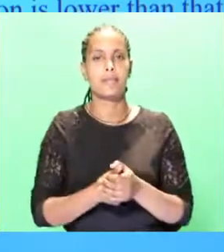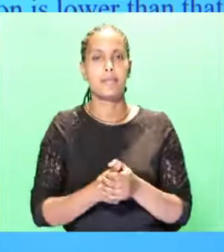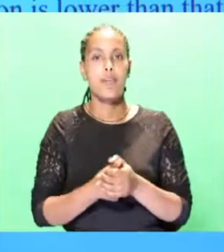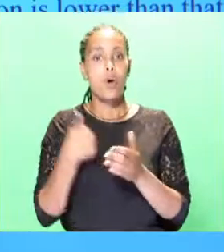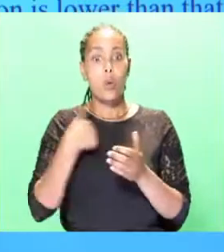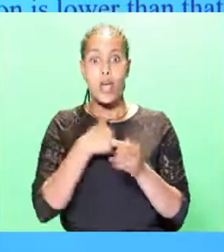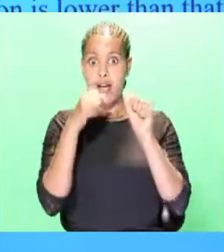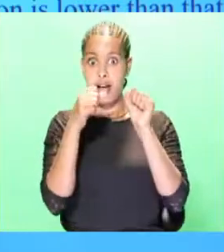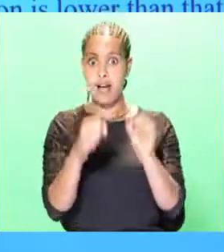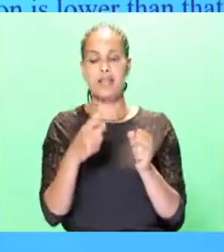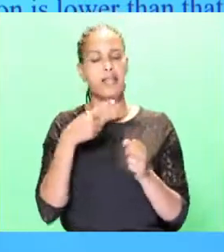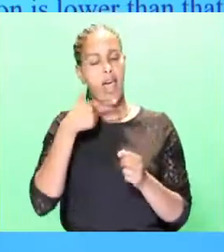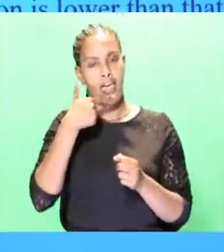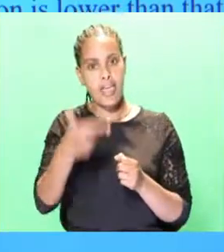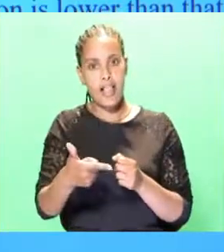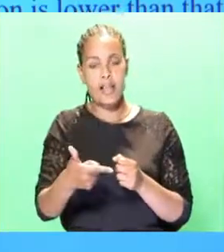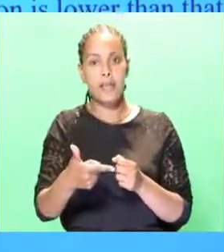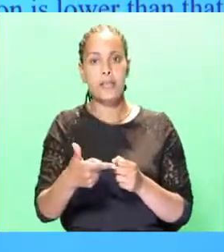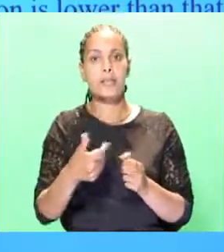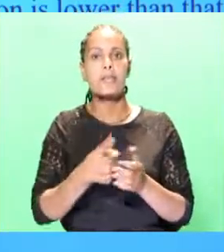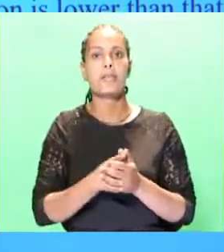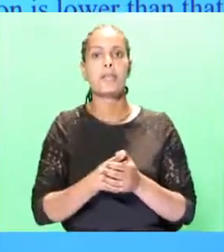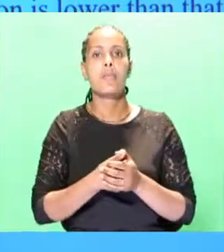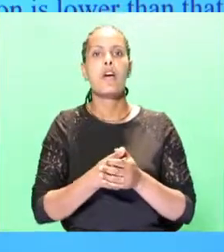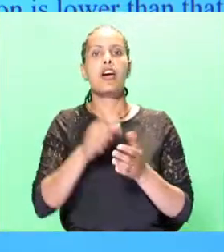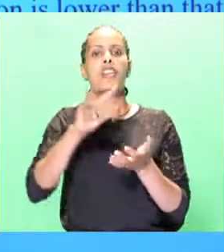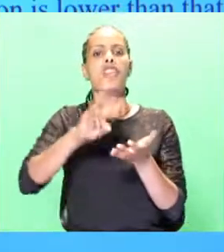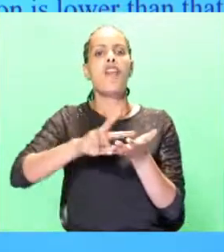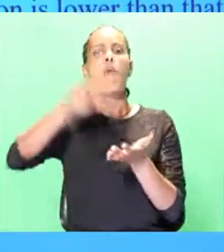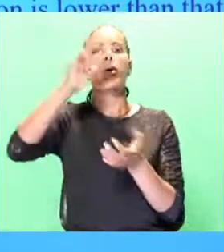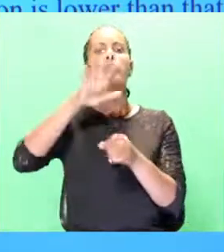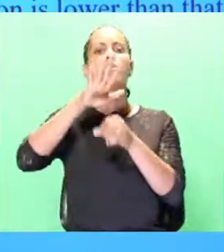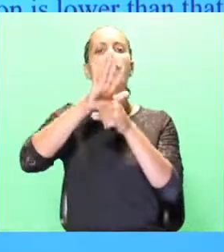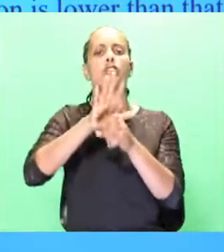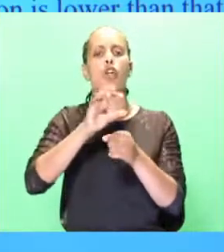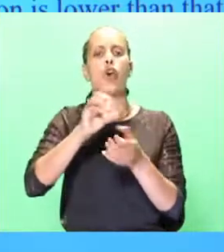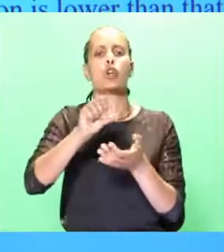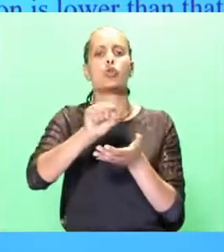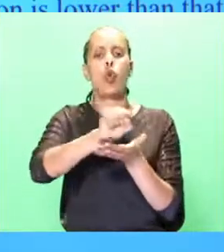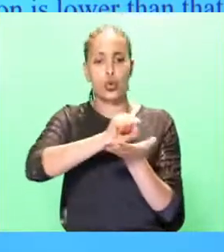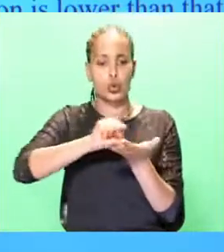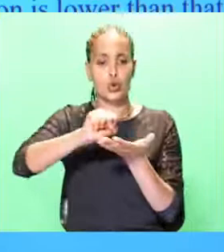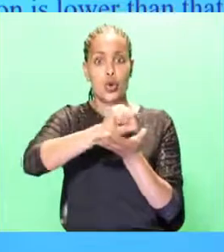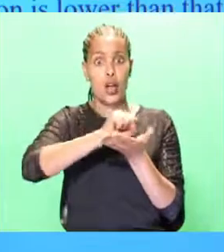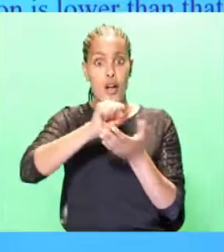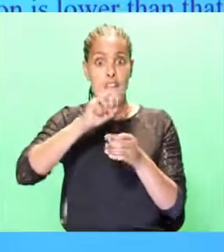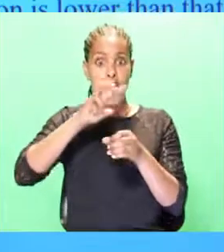We can say the vapor pressure of a solution,